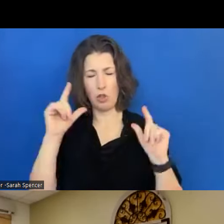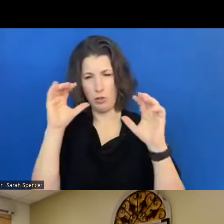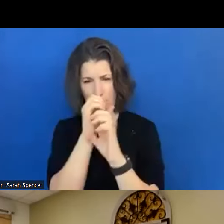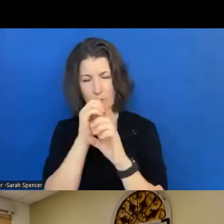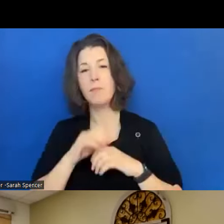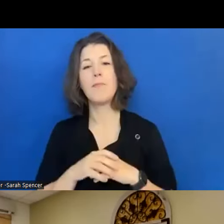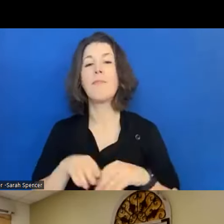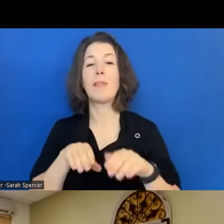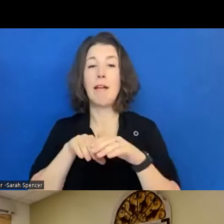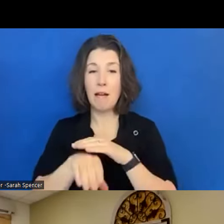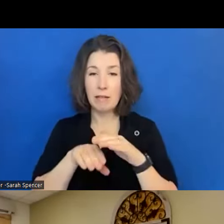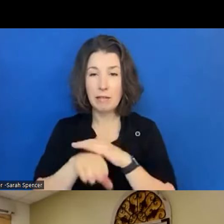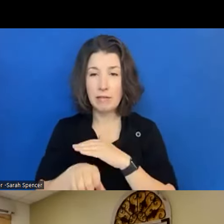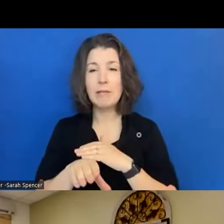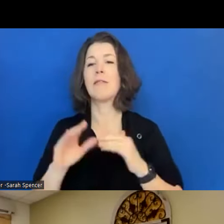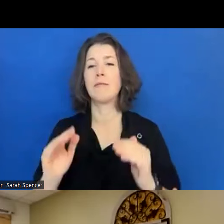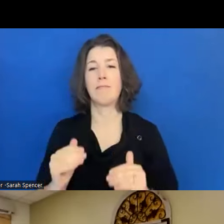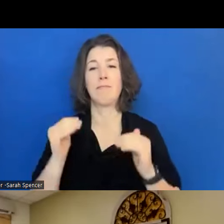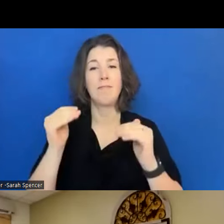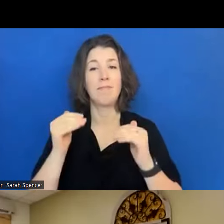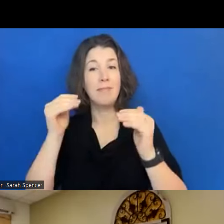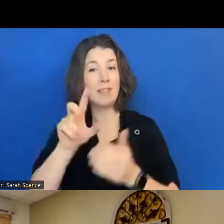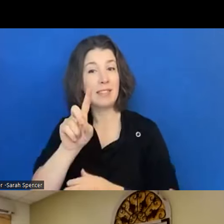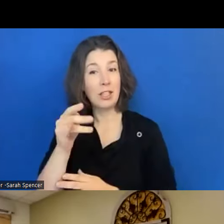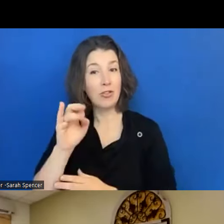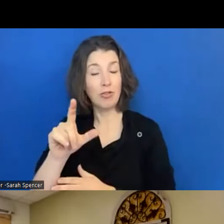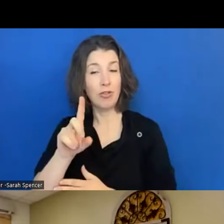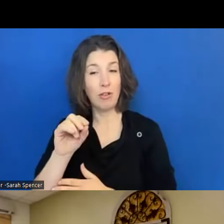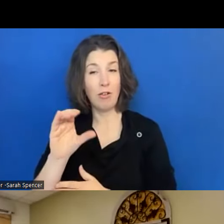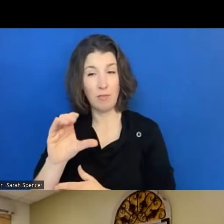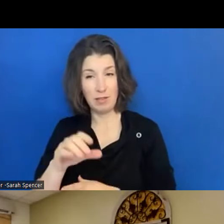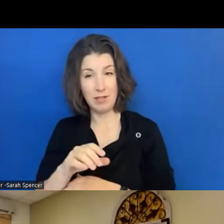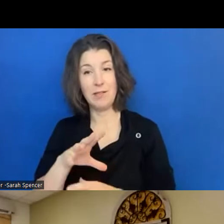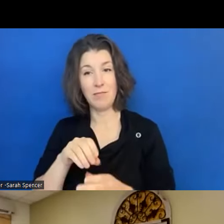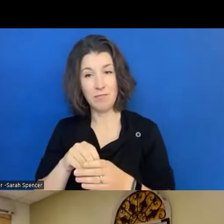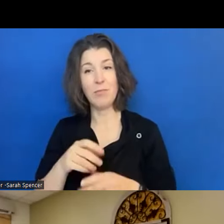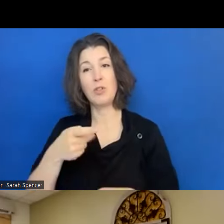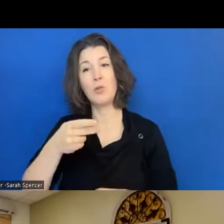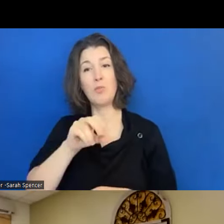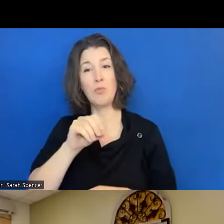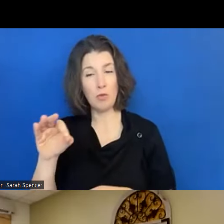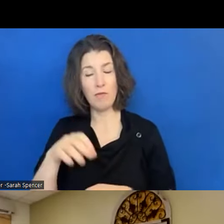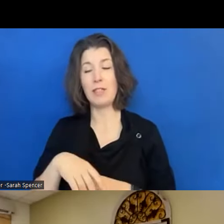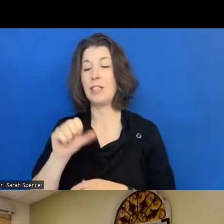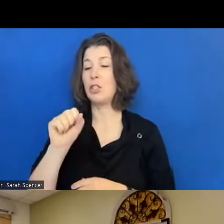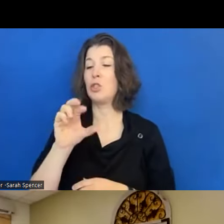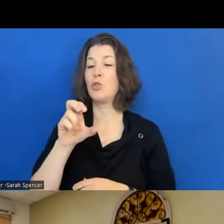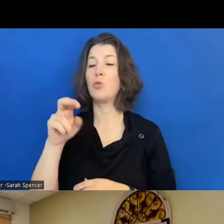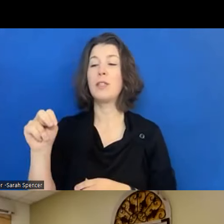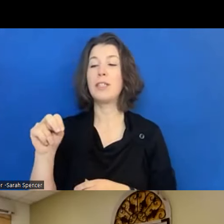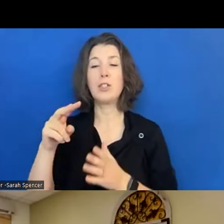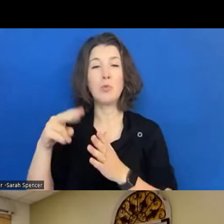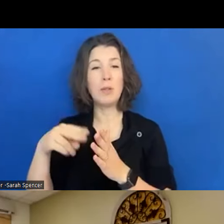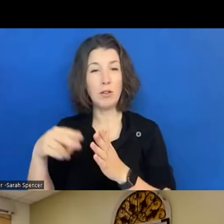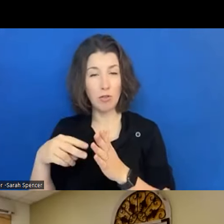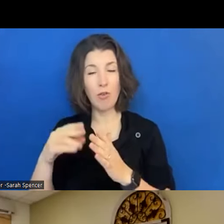in accessible digital document, including improved screen reader compatibility,